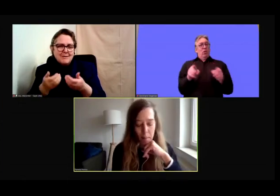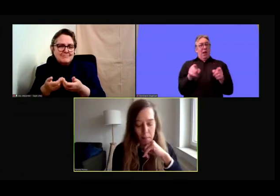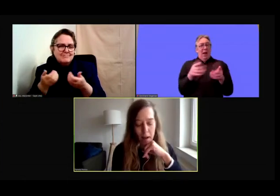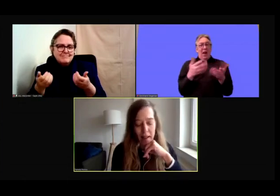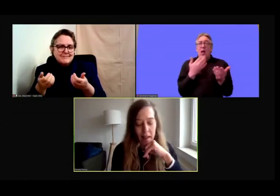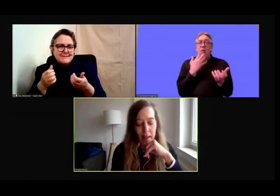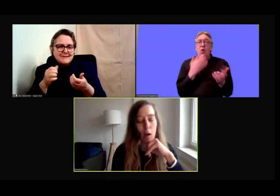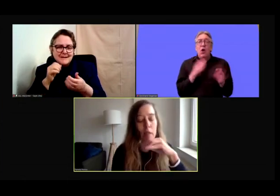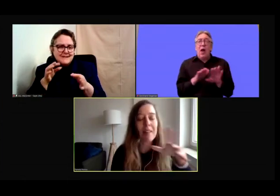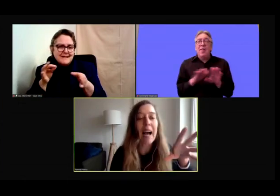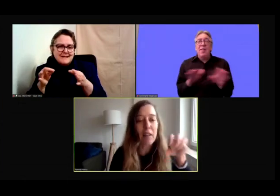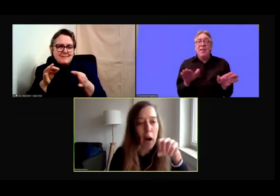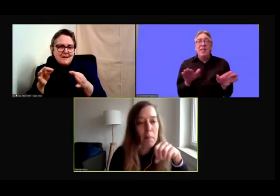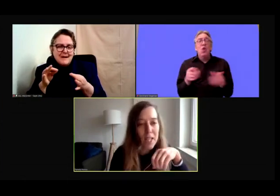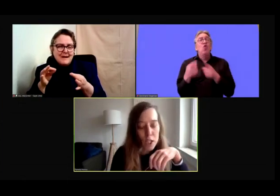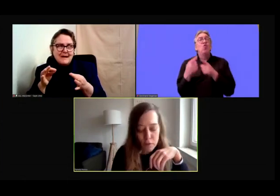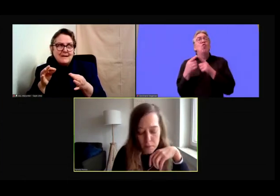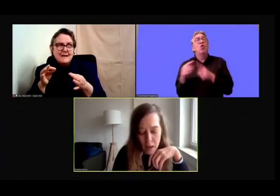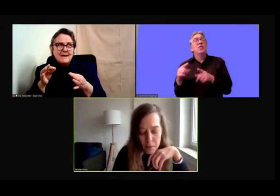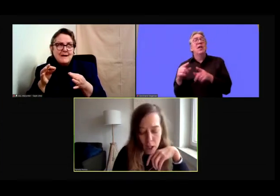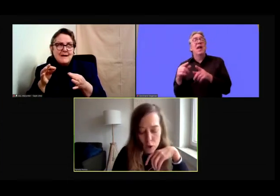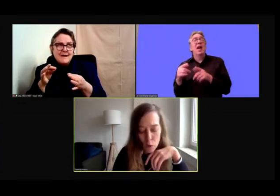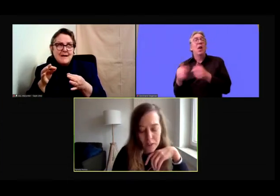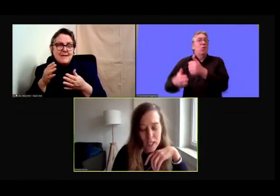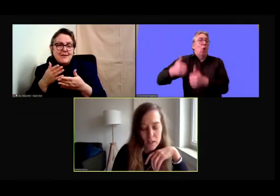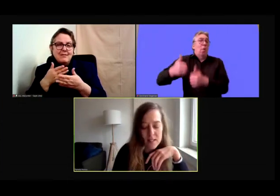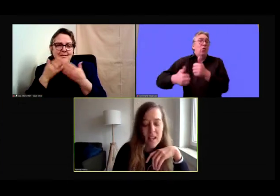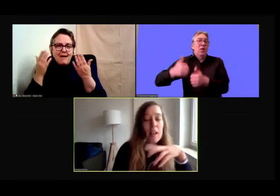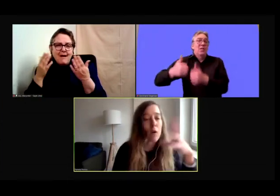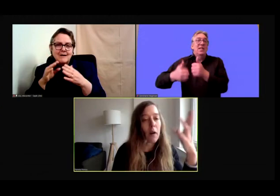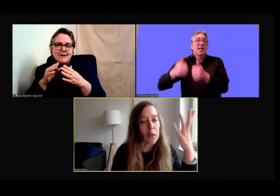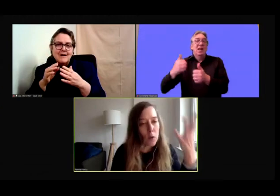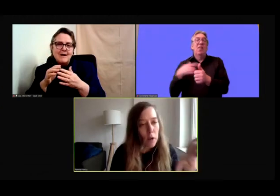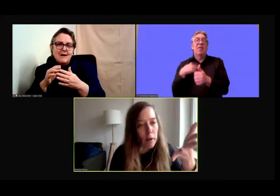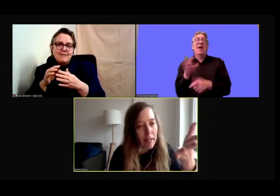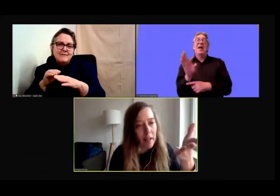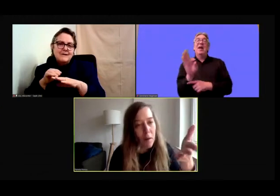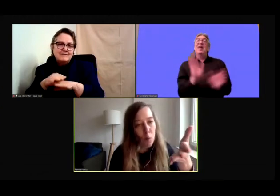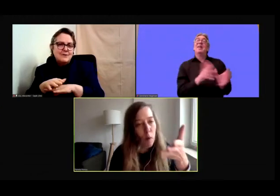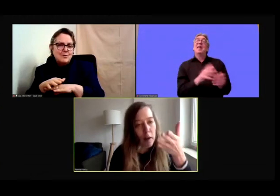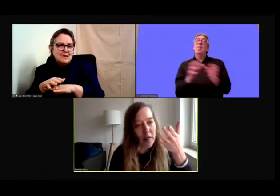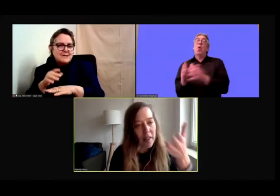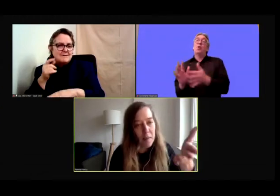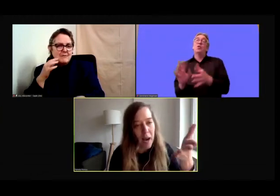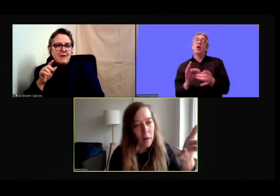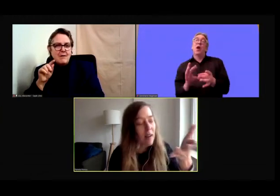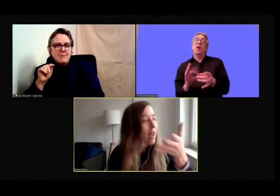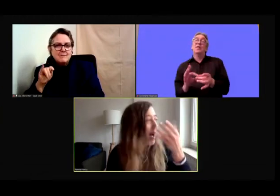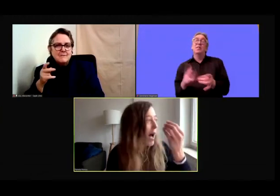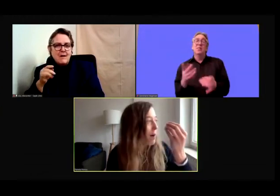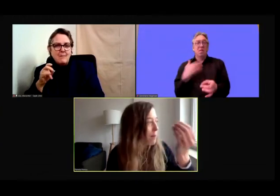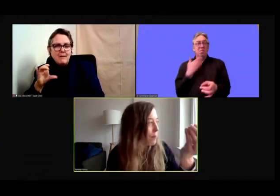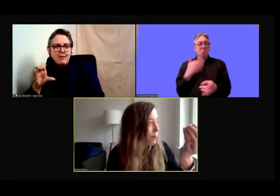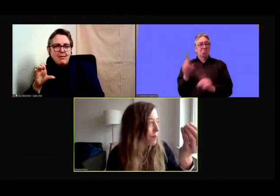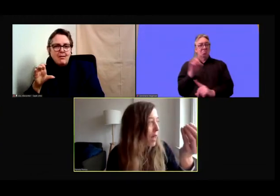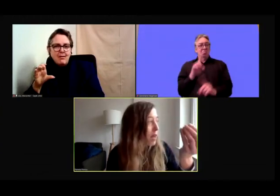influence or the lack of competition from topological relations. So I was wondering what you think